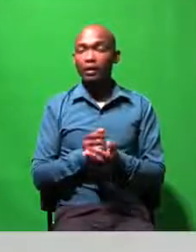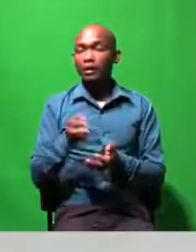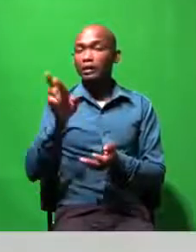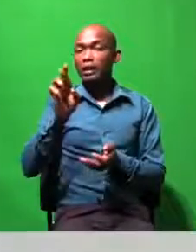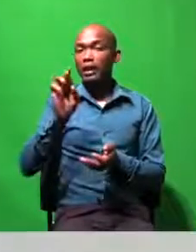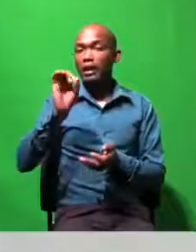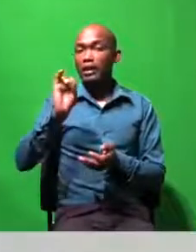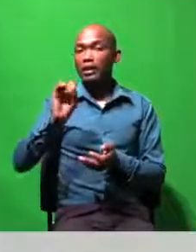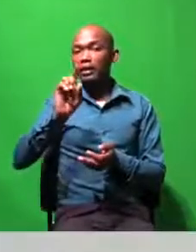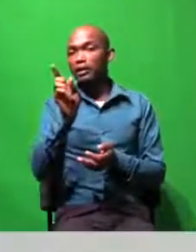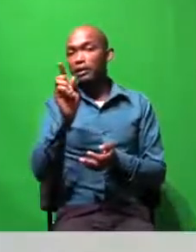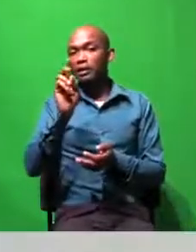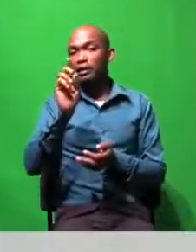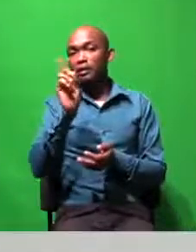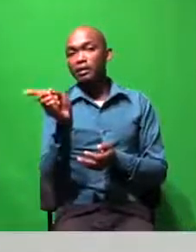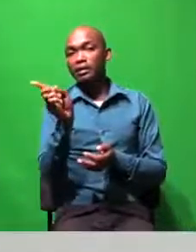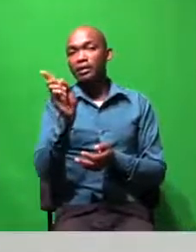right angle.